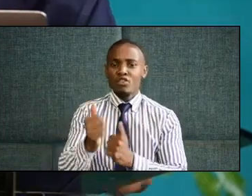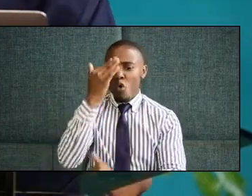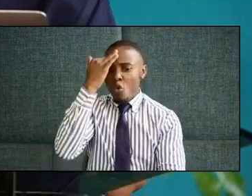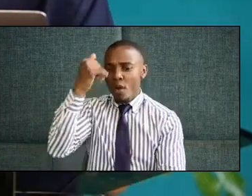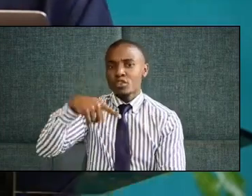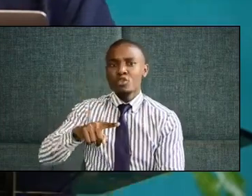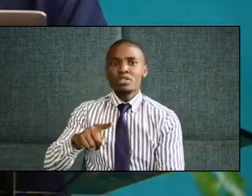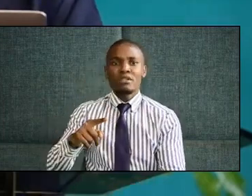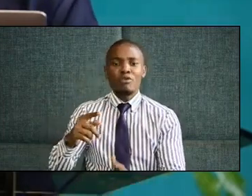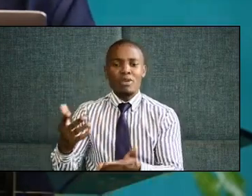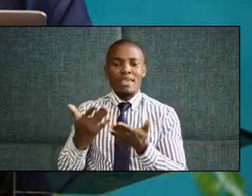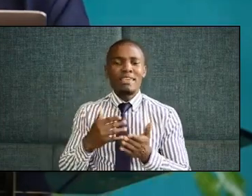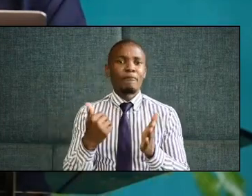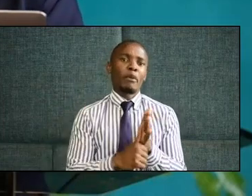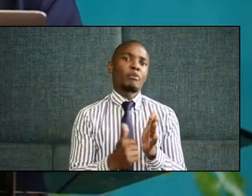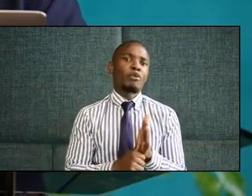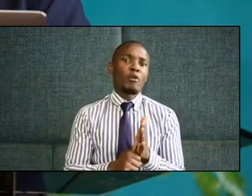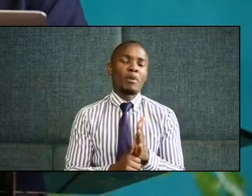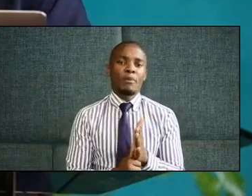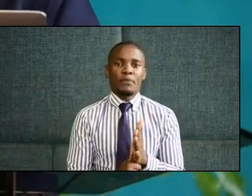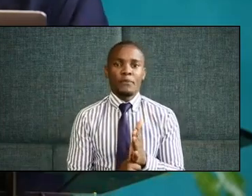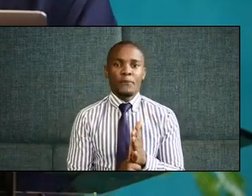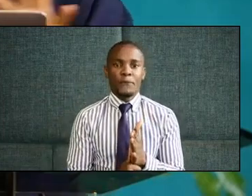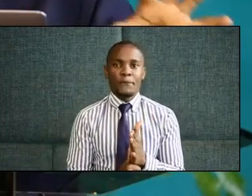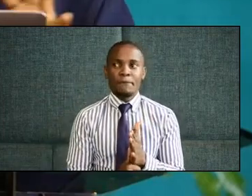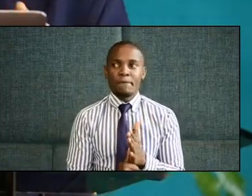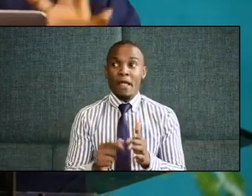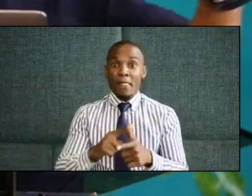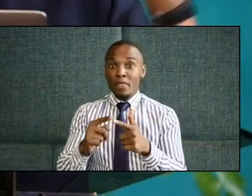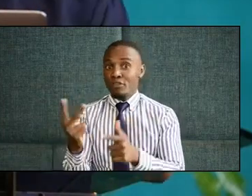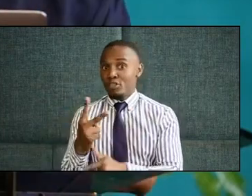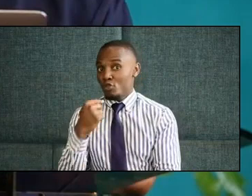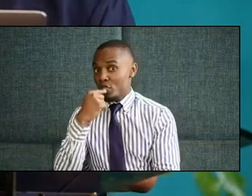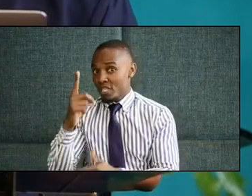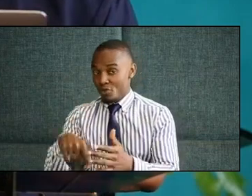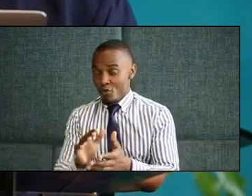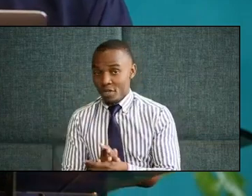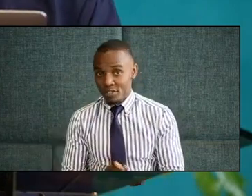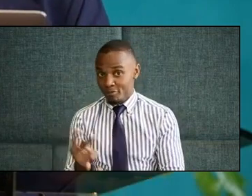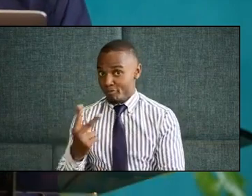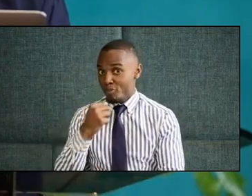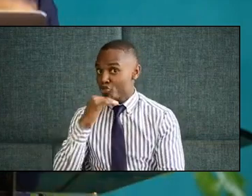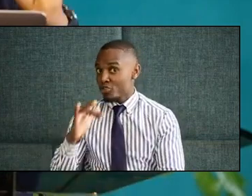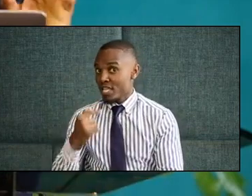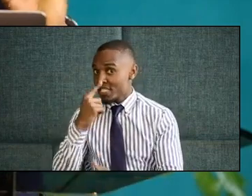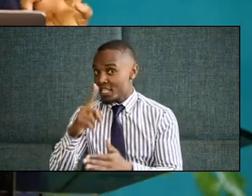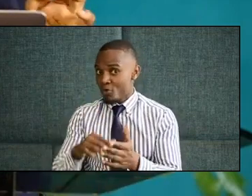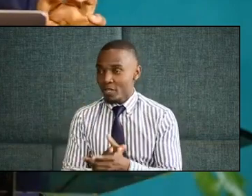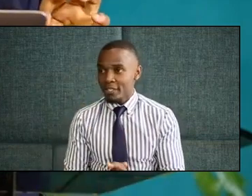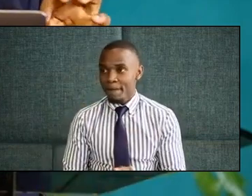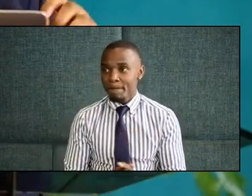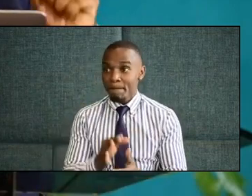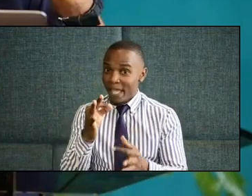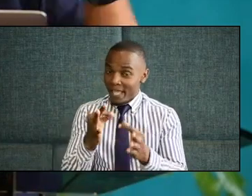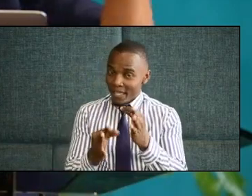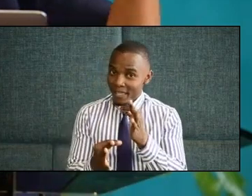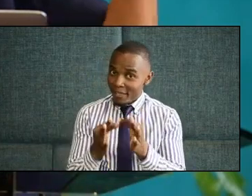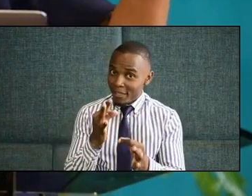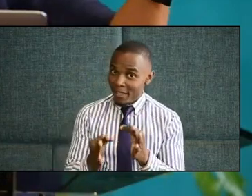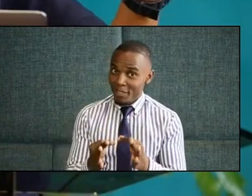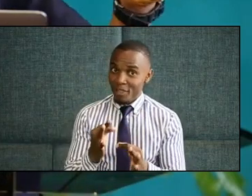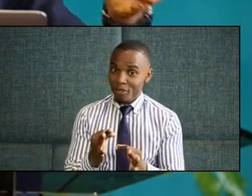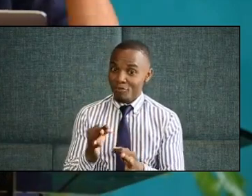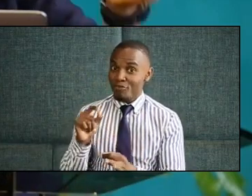do you trouble me, my household and I?" Then they responded, Simon and Levi said, "Should